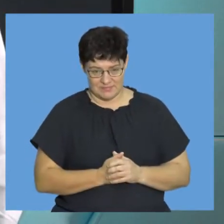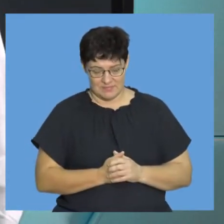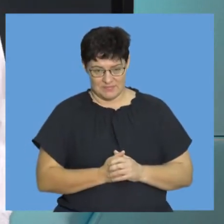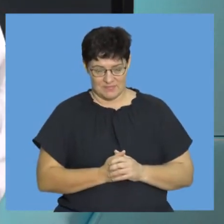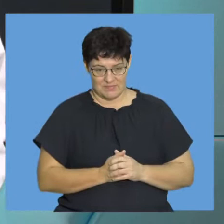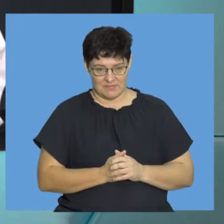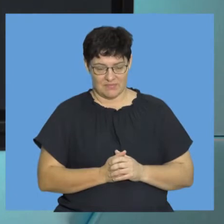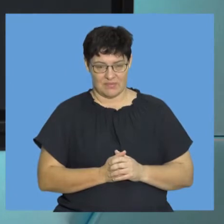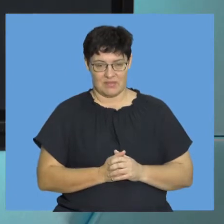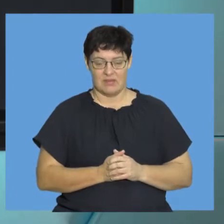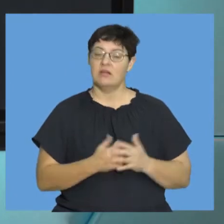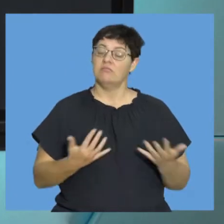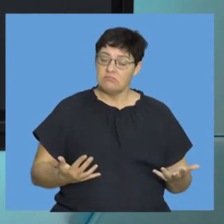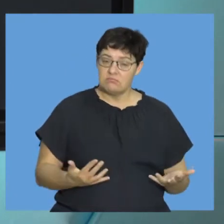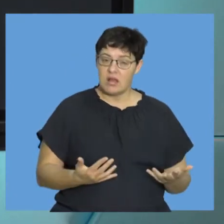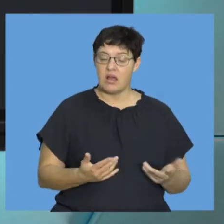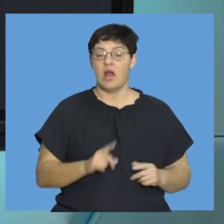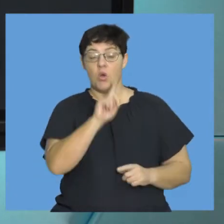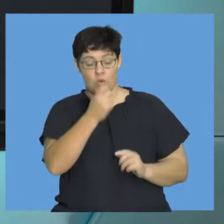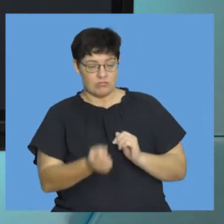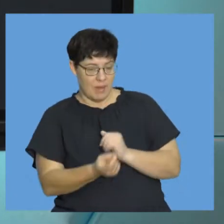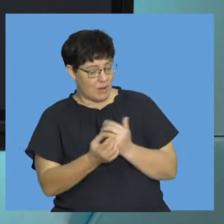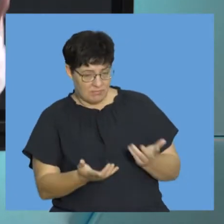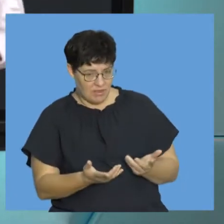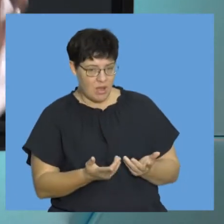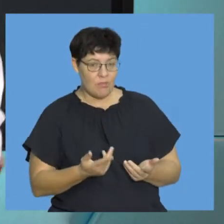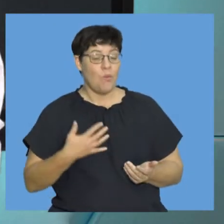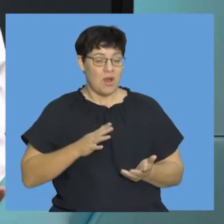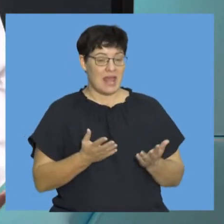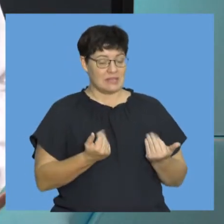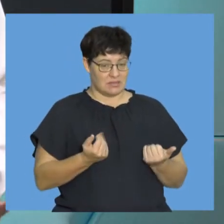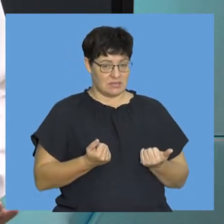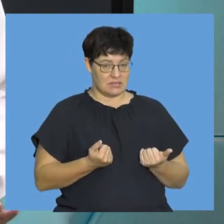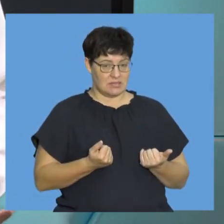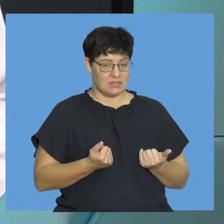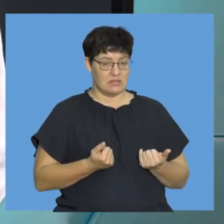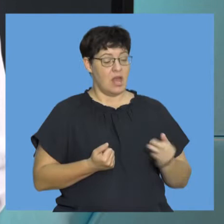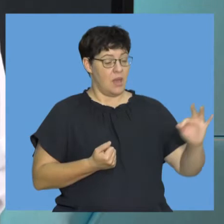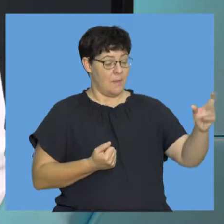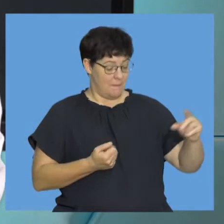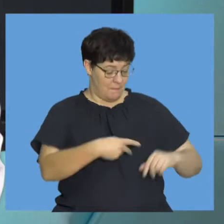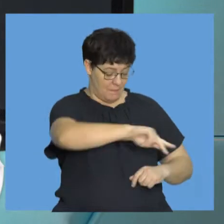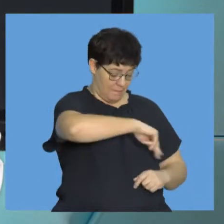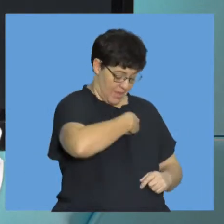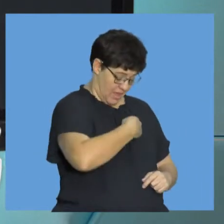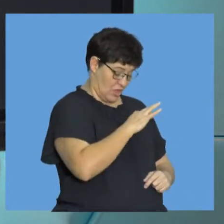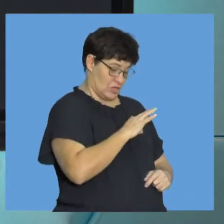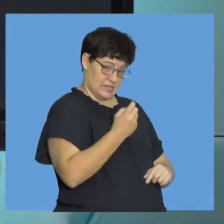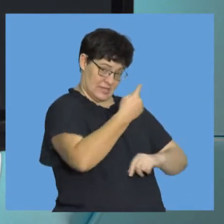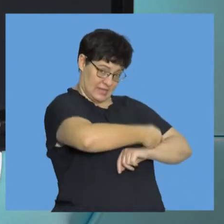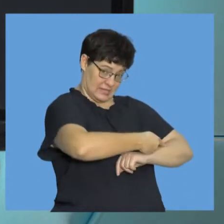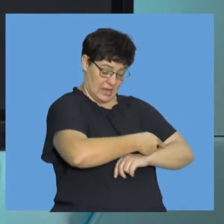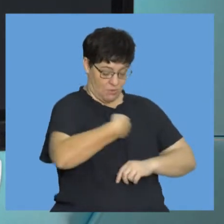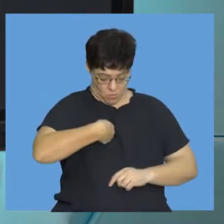dealing with. But ideally, what do we want? What we'd expect is debtors pay us in 30 days, and we settle our